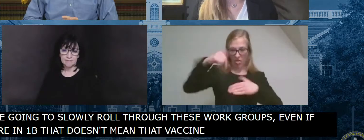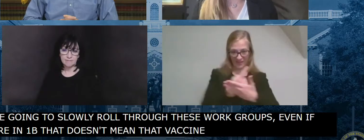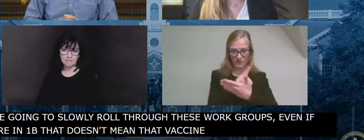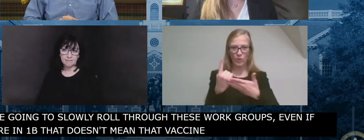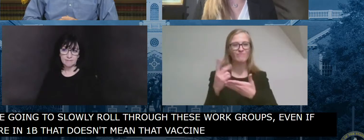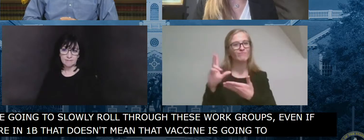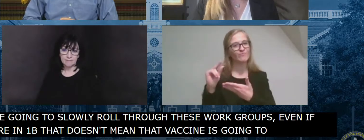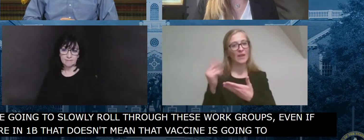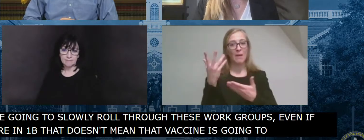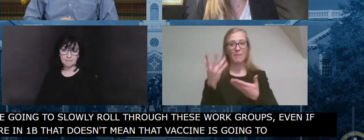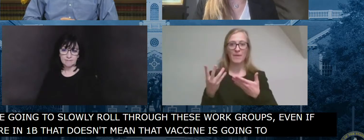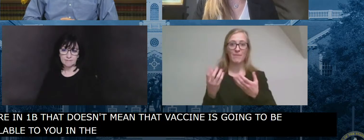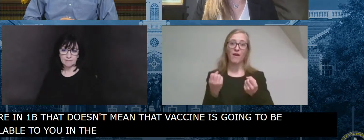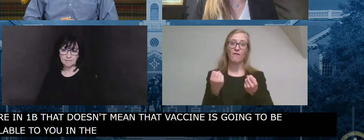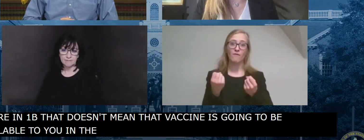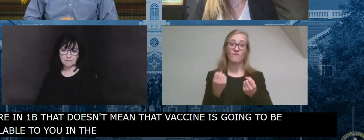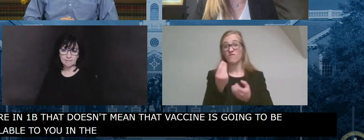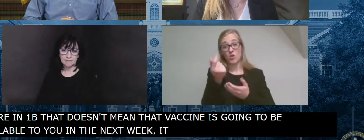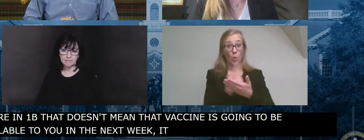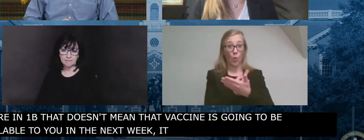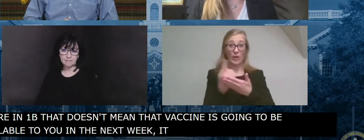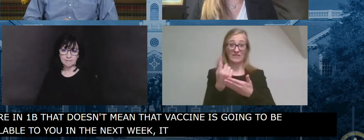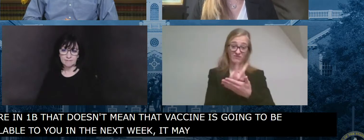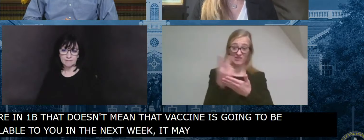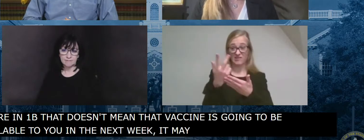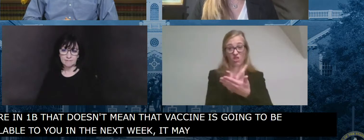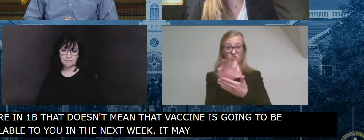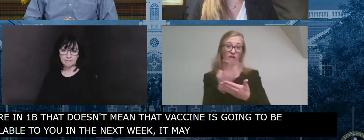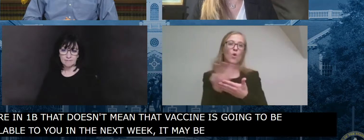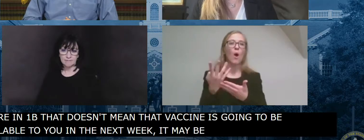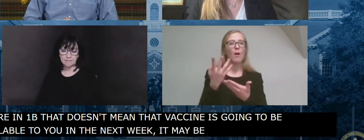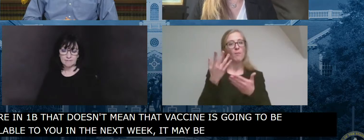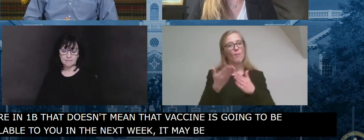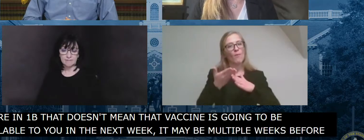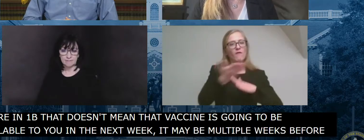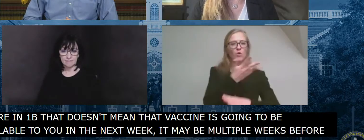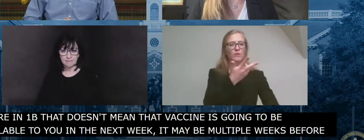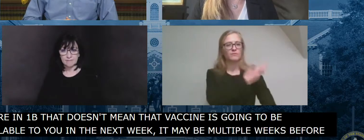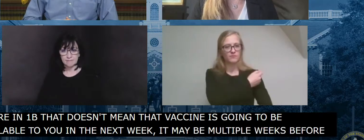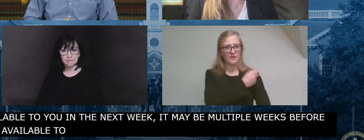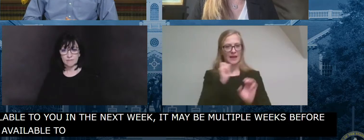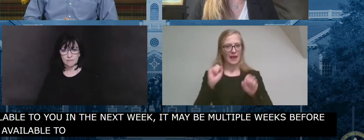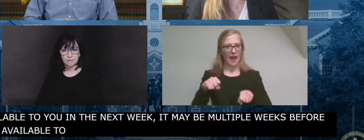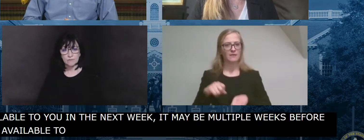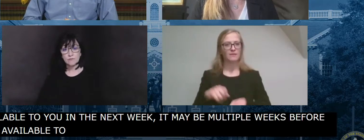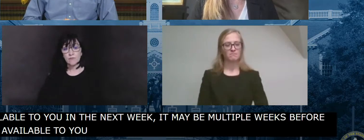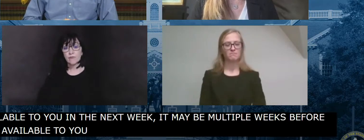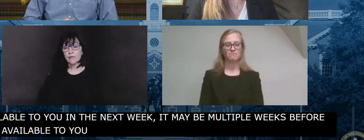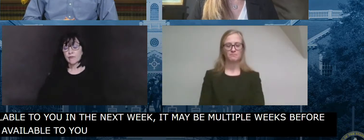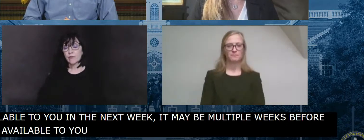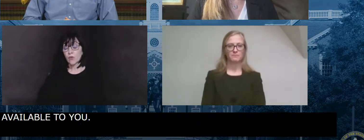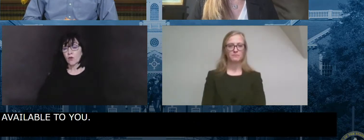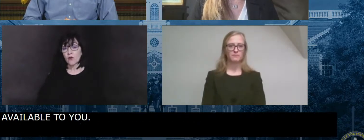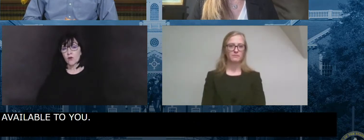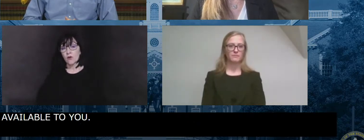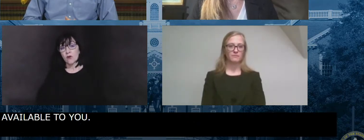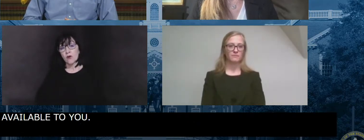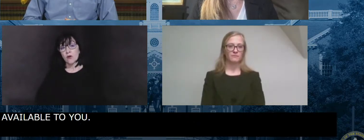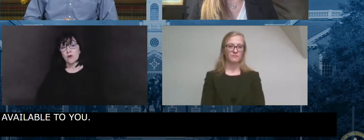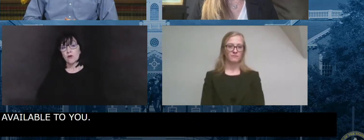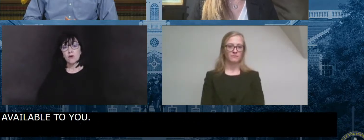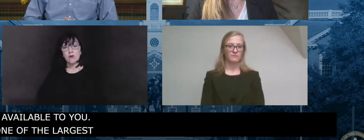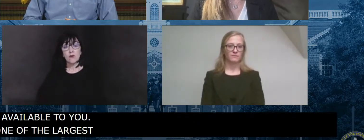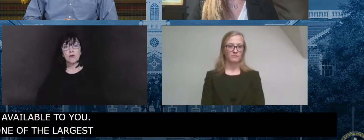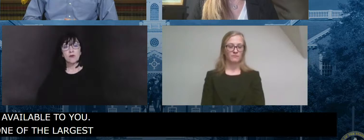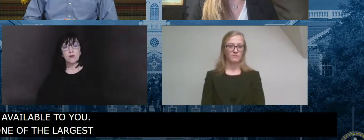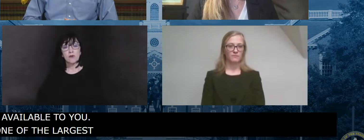be, multiple weeks before it is available to you. One of the largest public